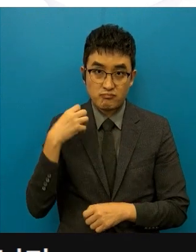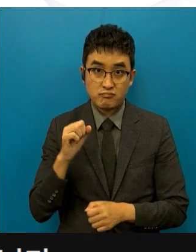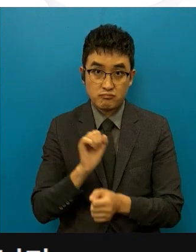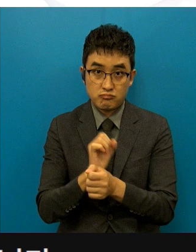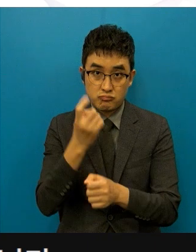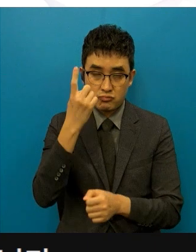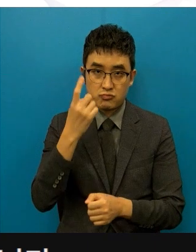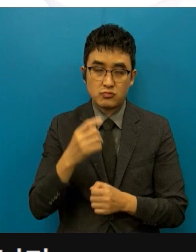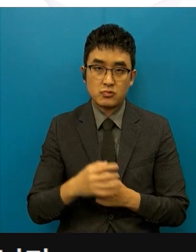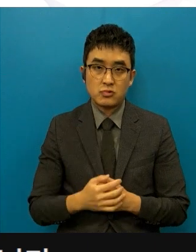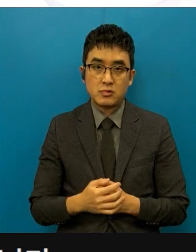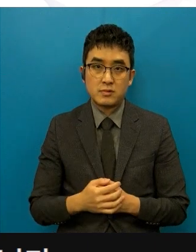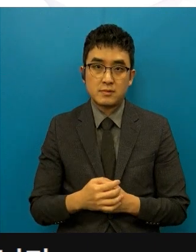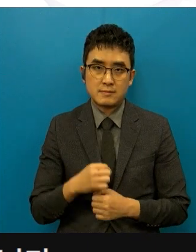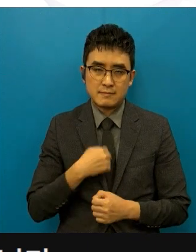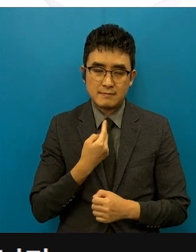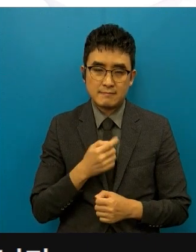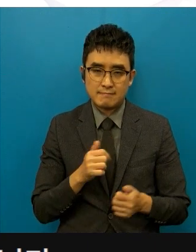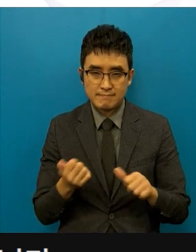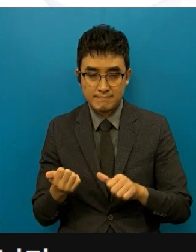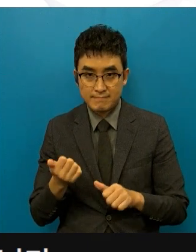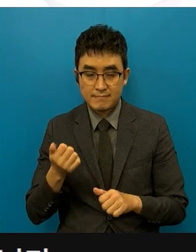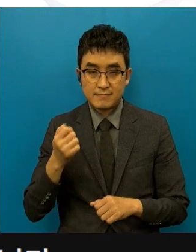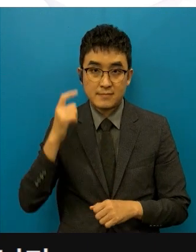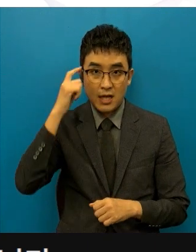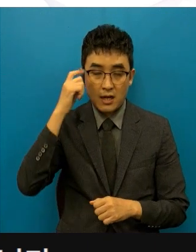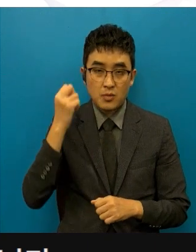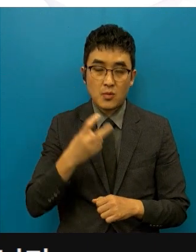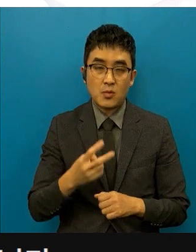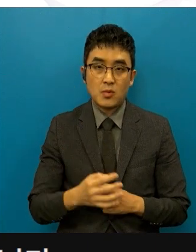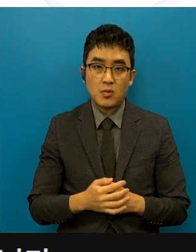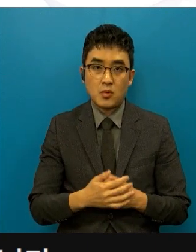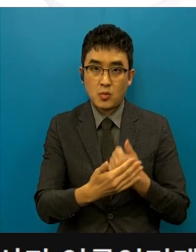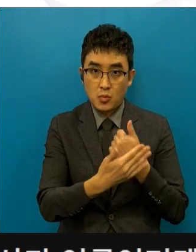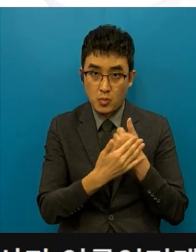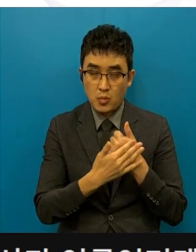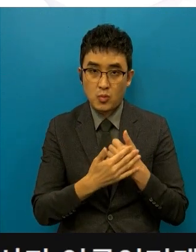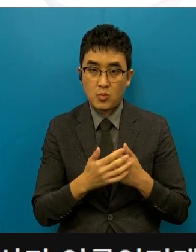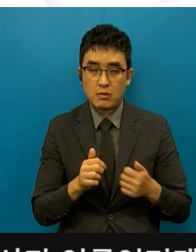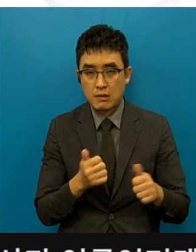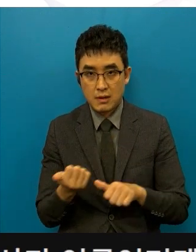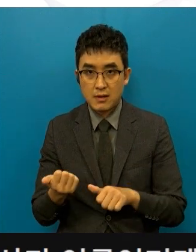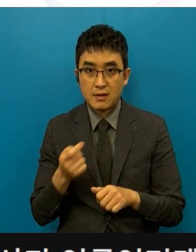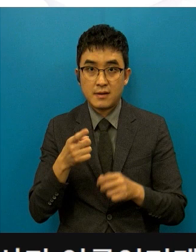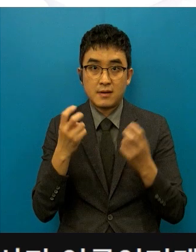that followed with a very rich case law, and with the